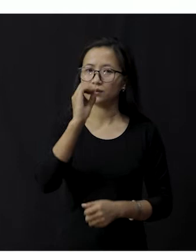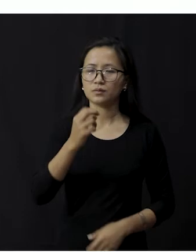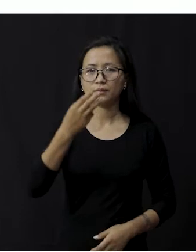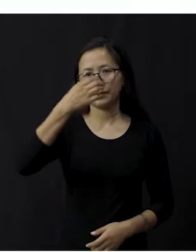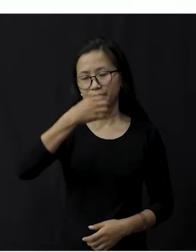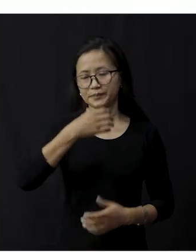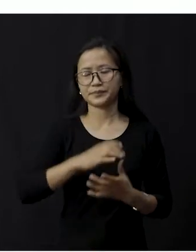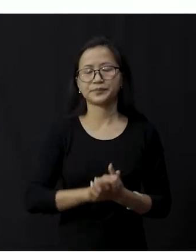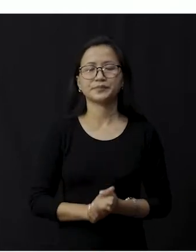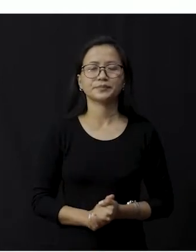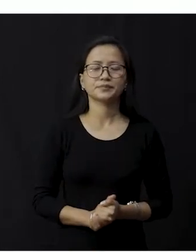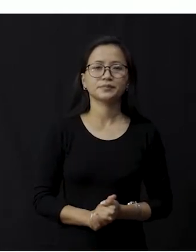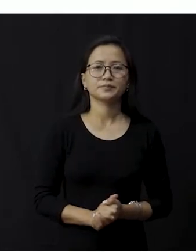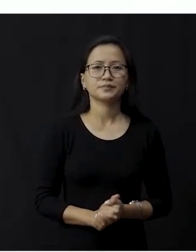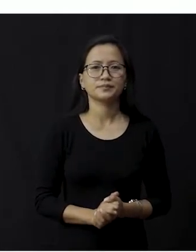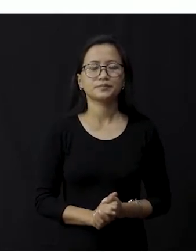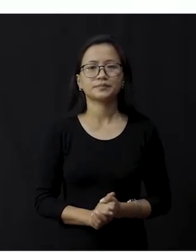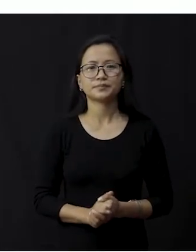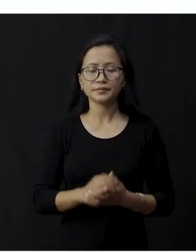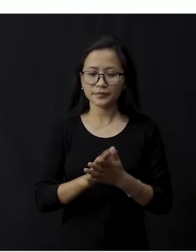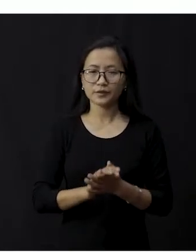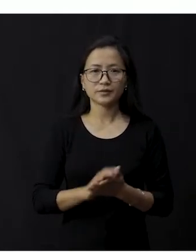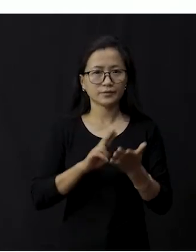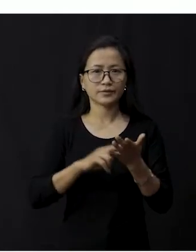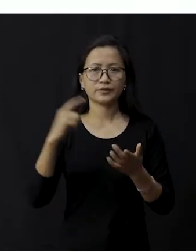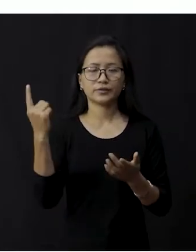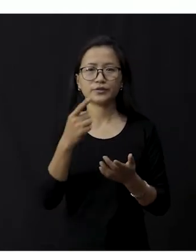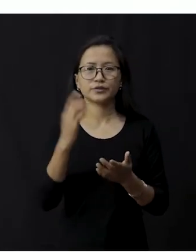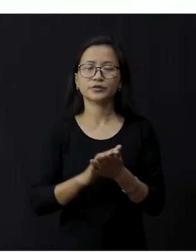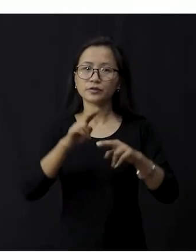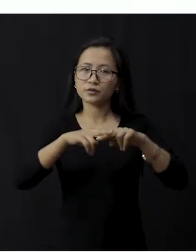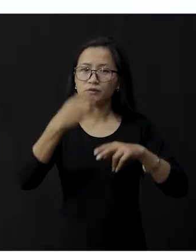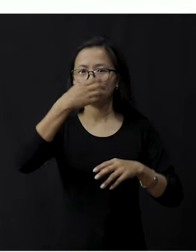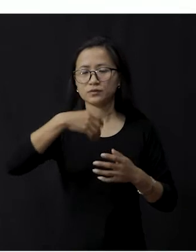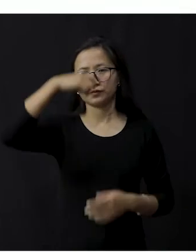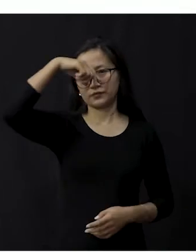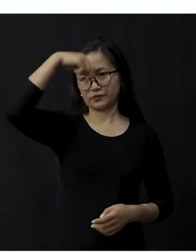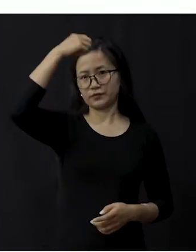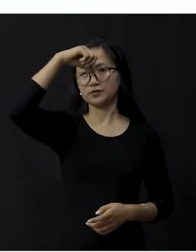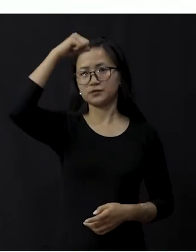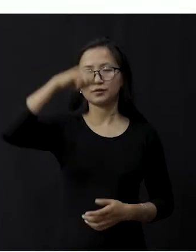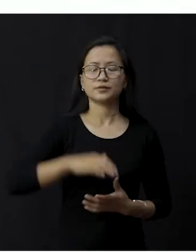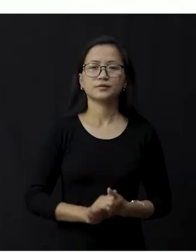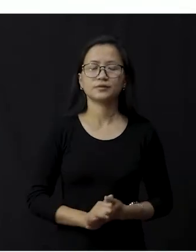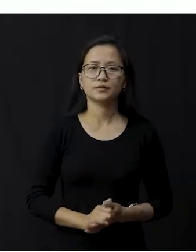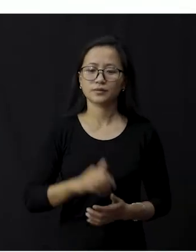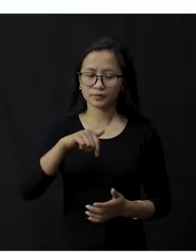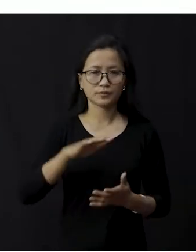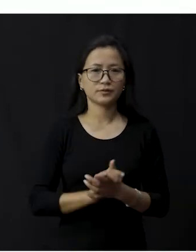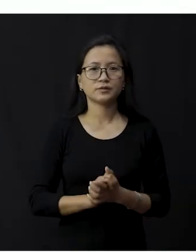M-A-N-G-O, mango. So mango is the national fruit of India. Mango is